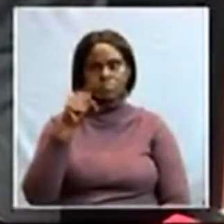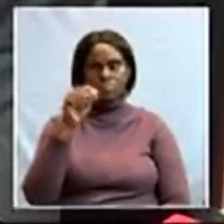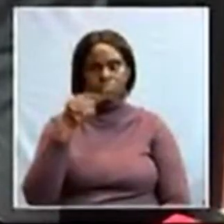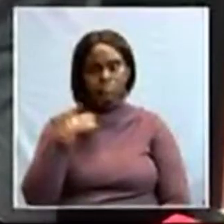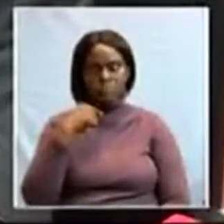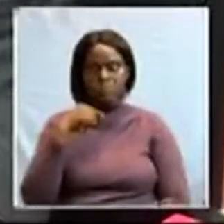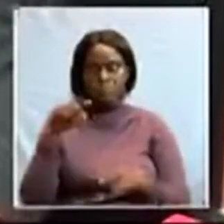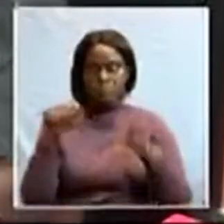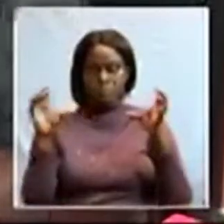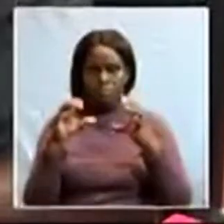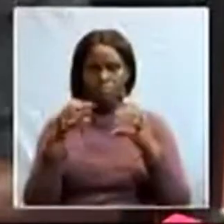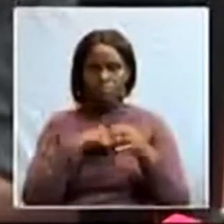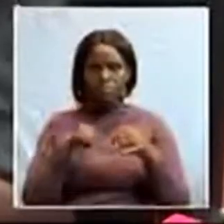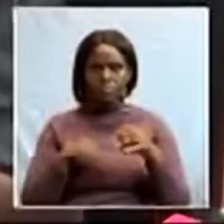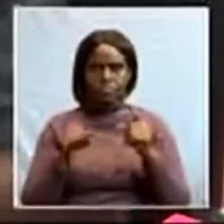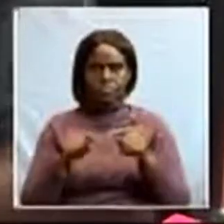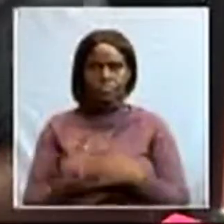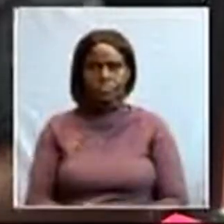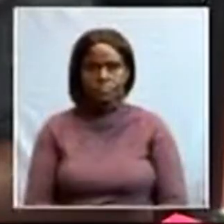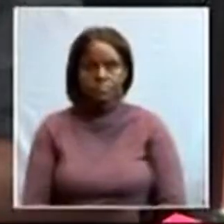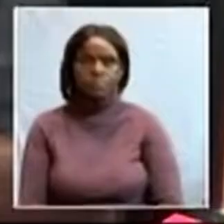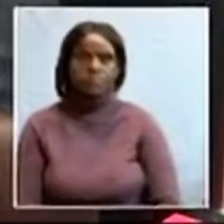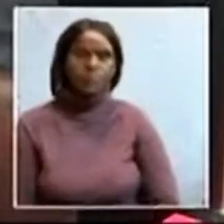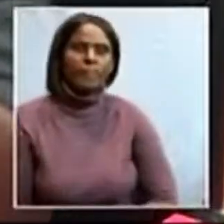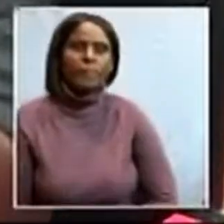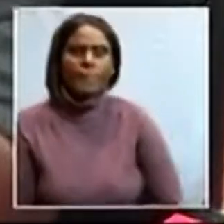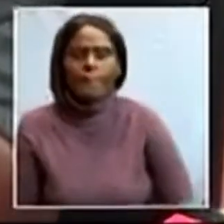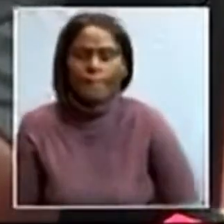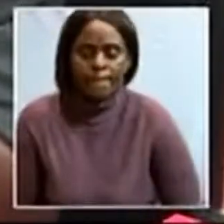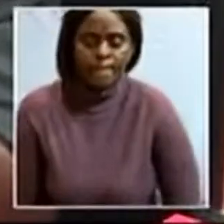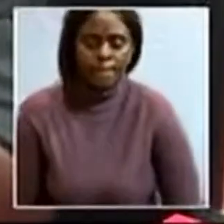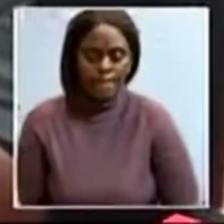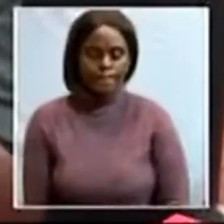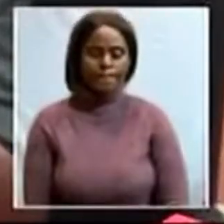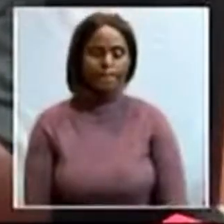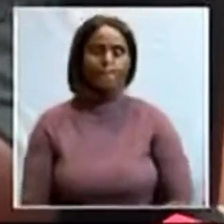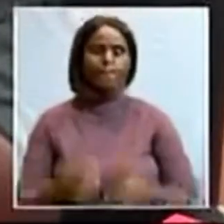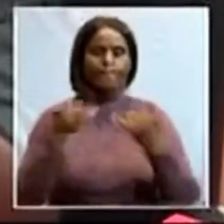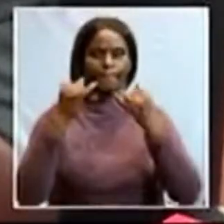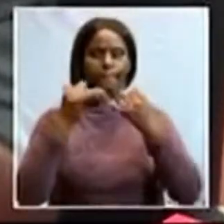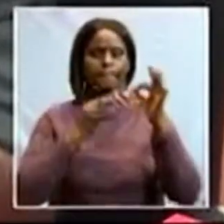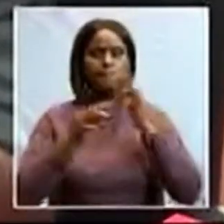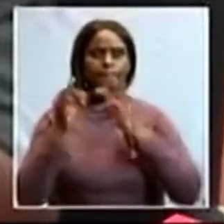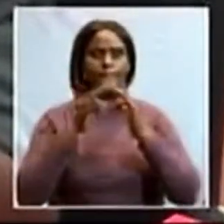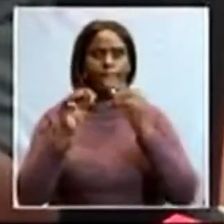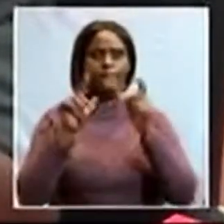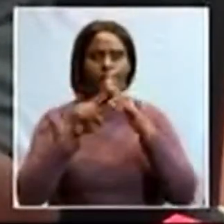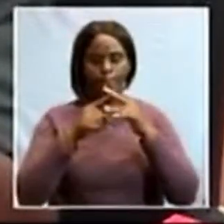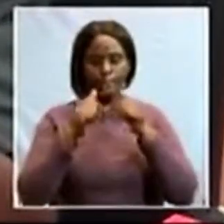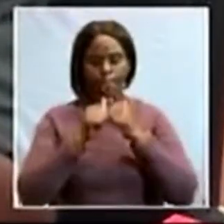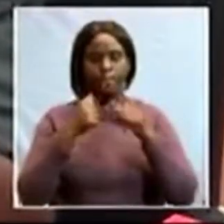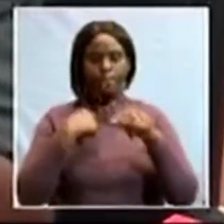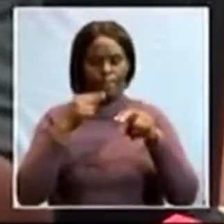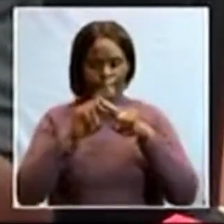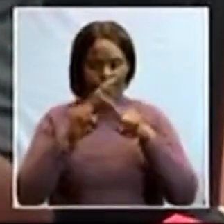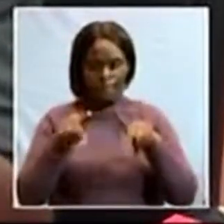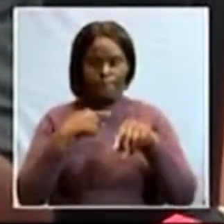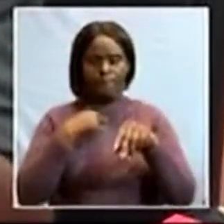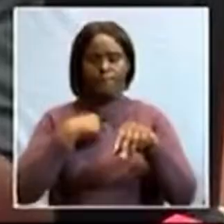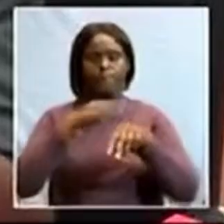this committee. So please kindly clarify the following to us. To start with, Chair, I would like to